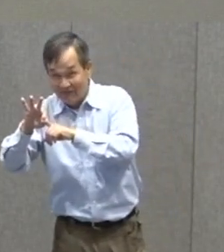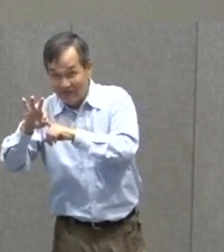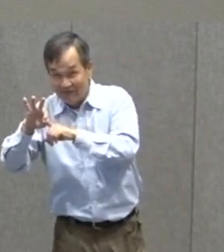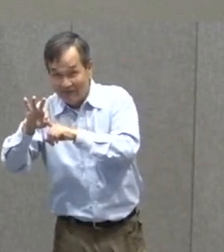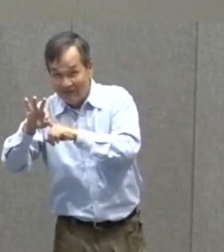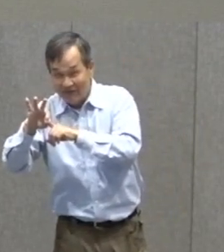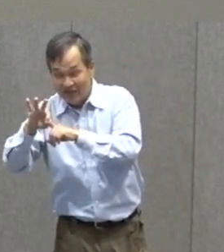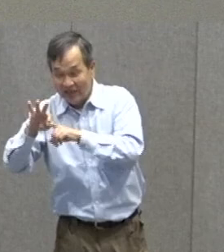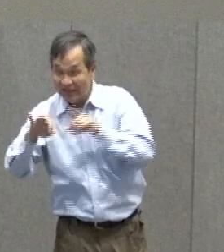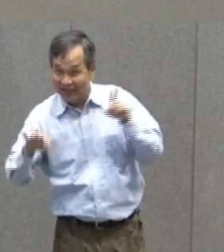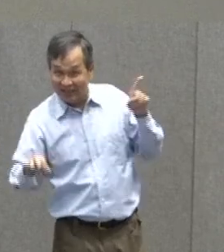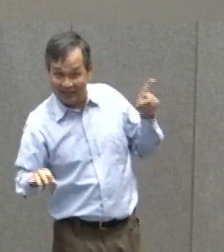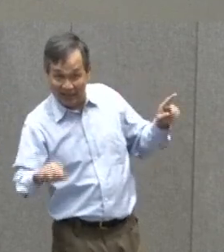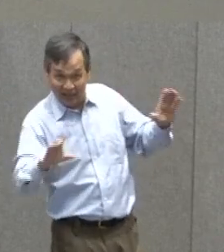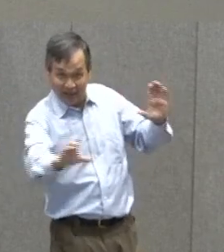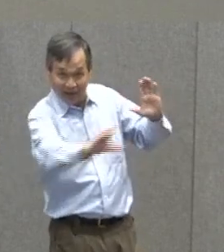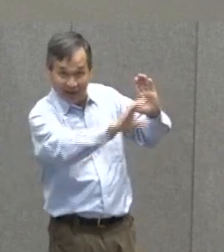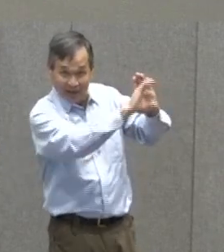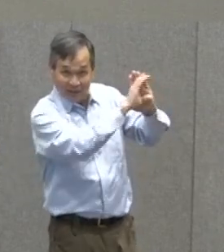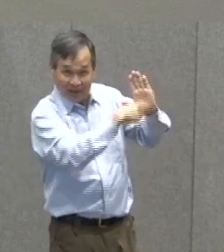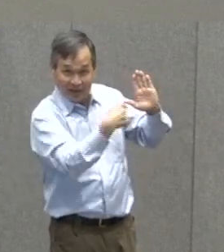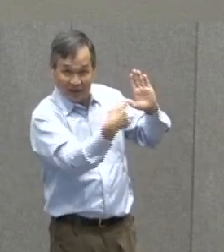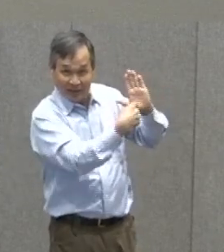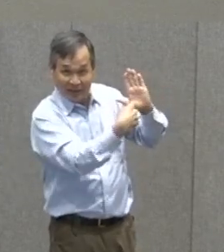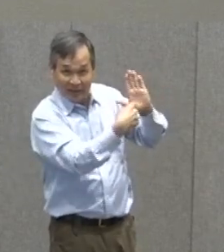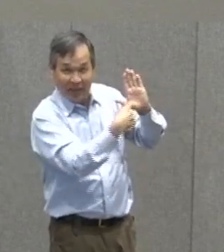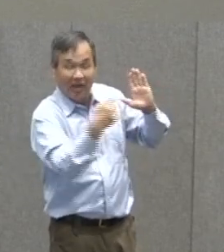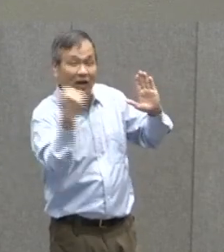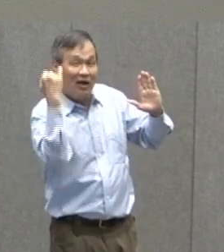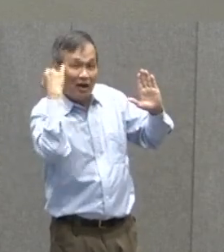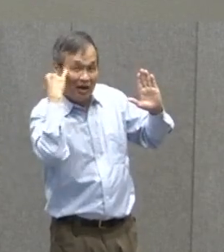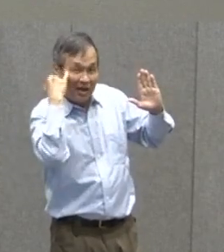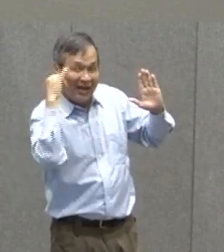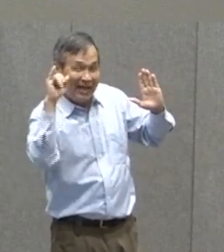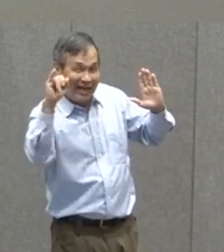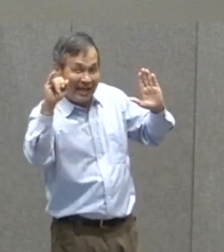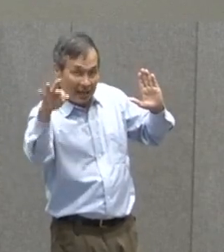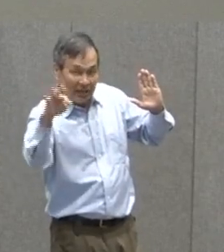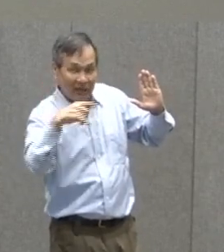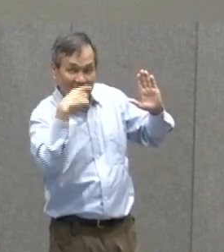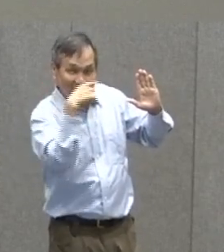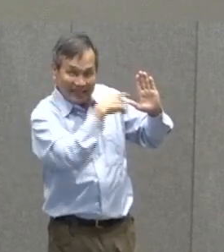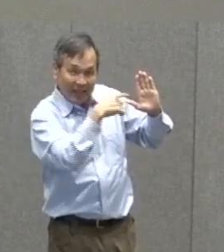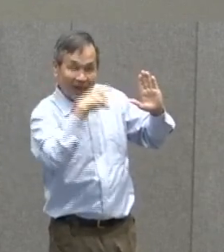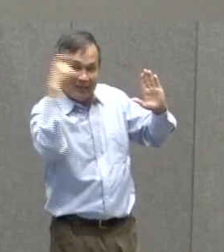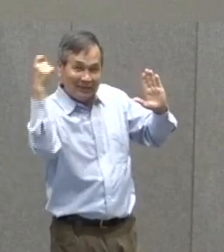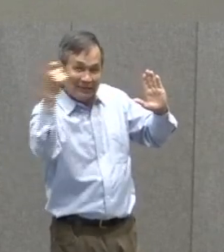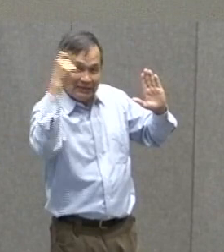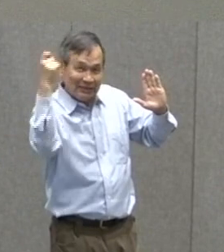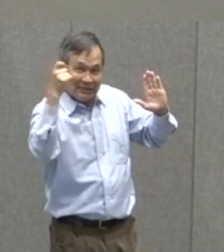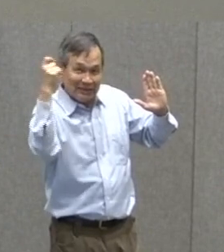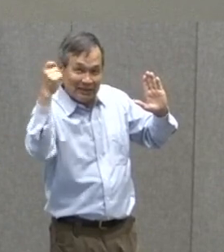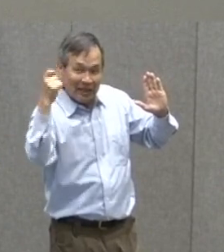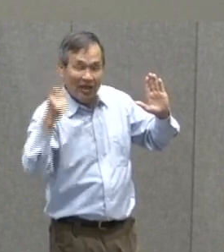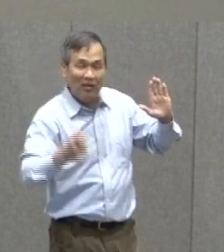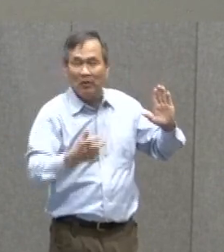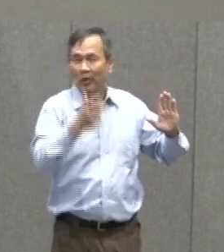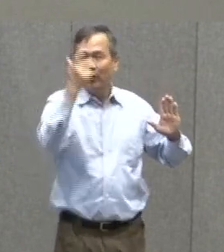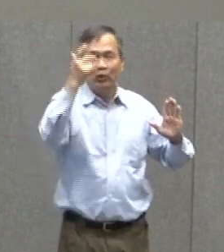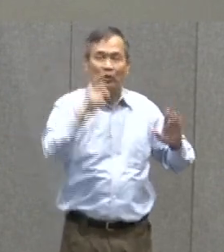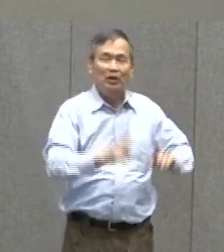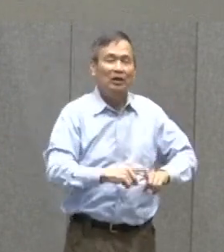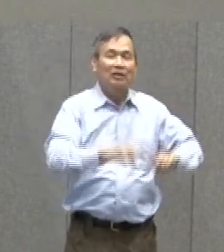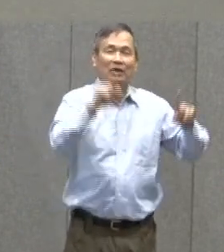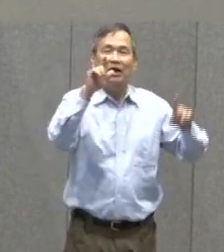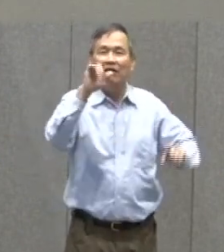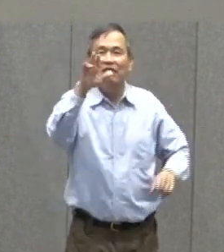in that photograph they had a celebration in 3 different blocks, or whatever question that